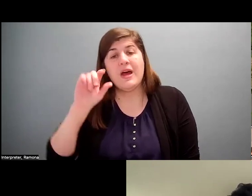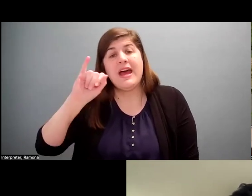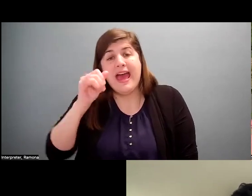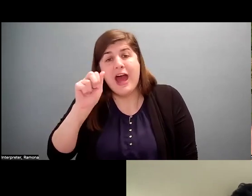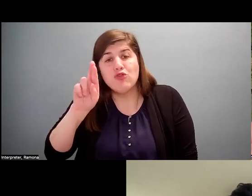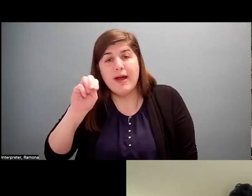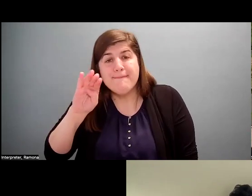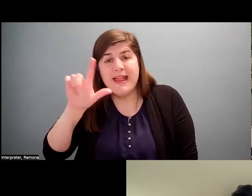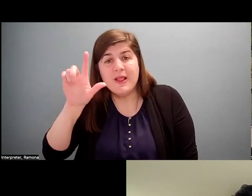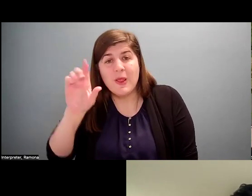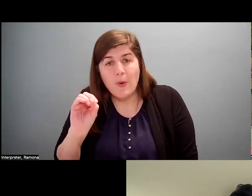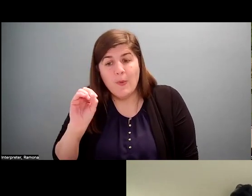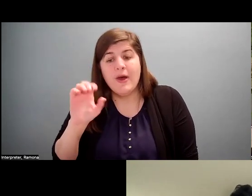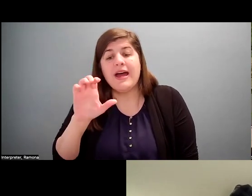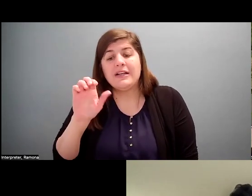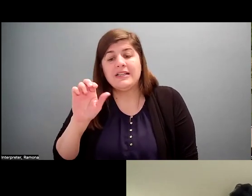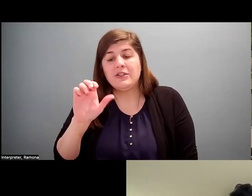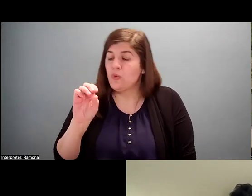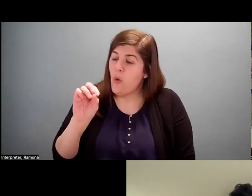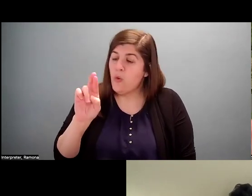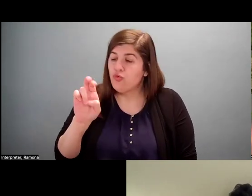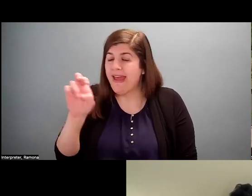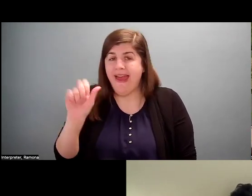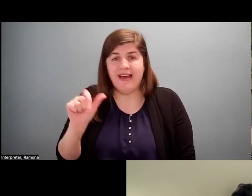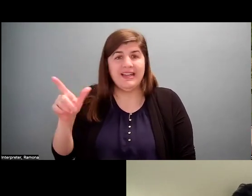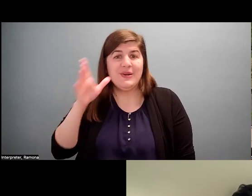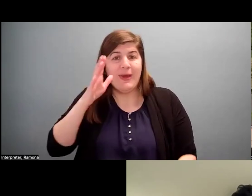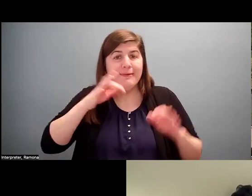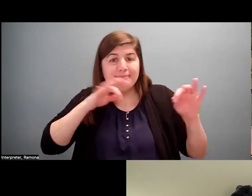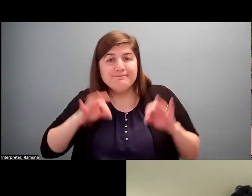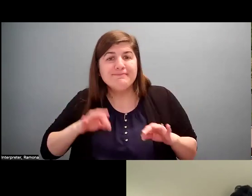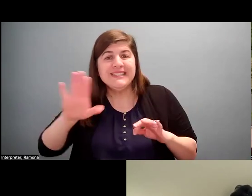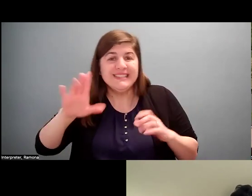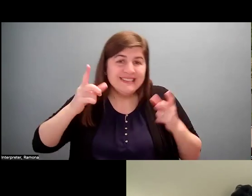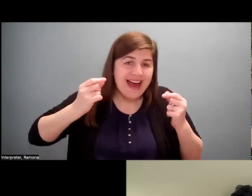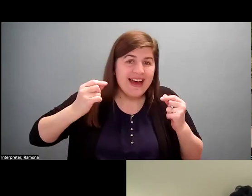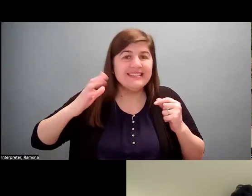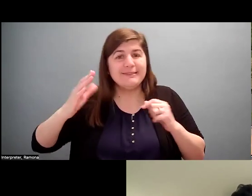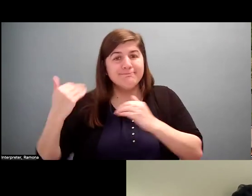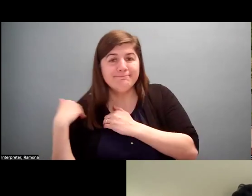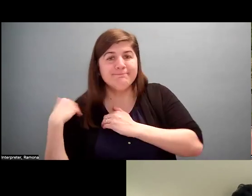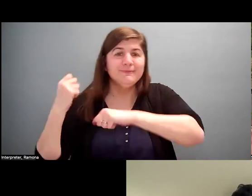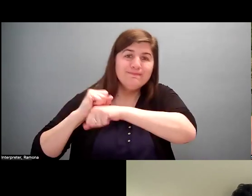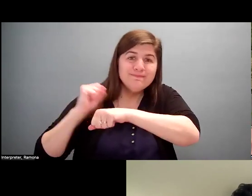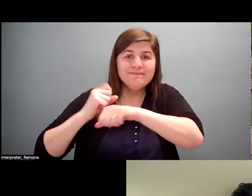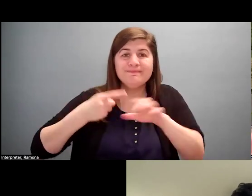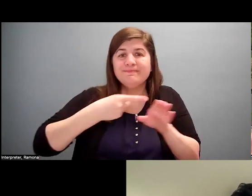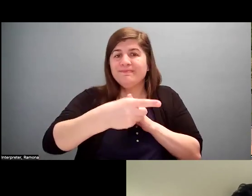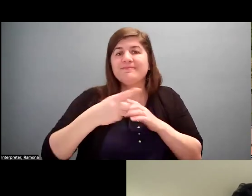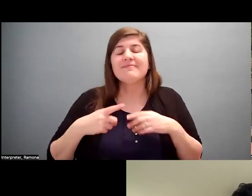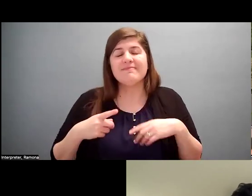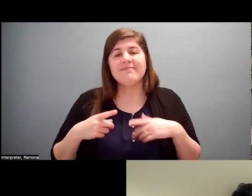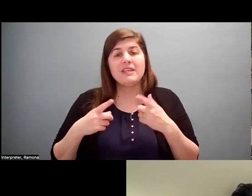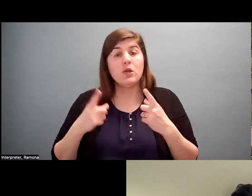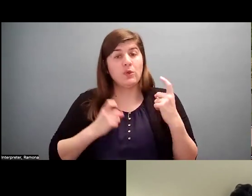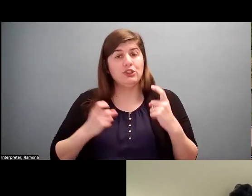be telling us about what he does, and then you'll have the opportunity to ask all of your questions. When you have questions,